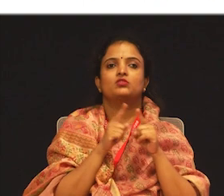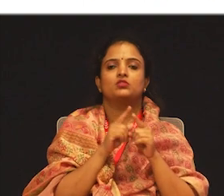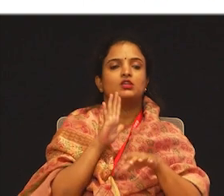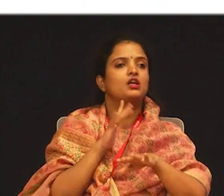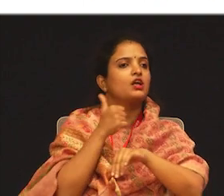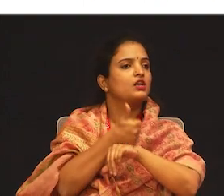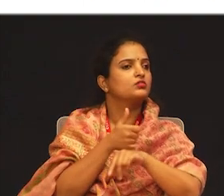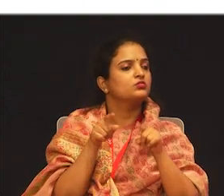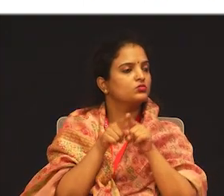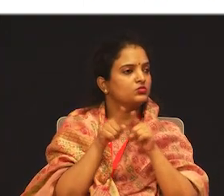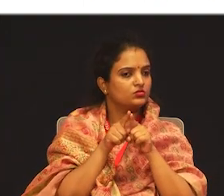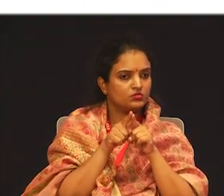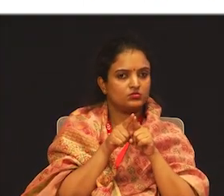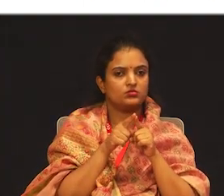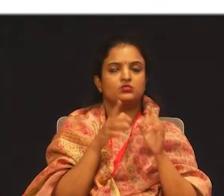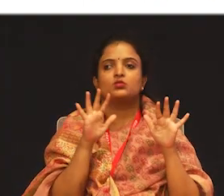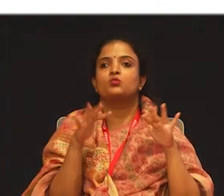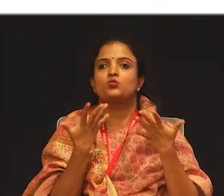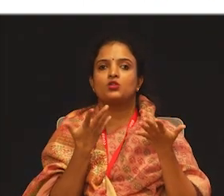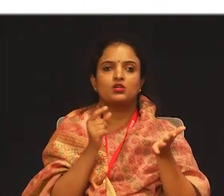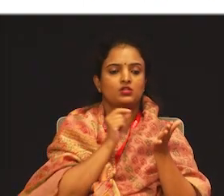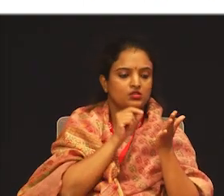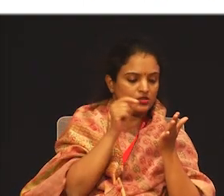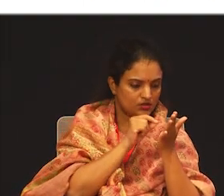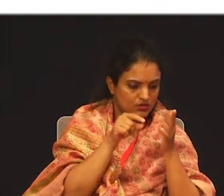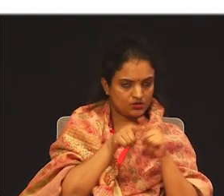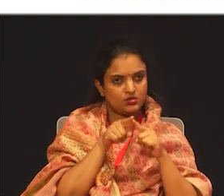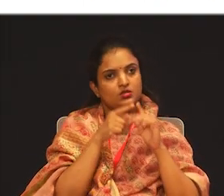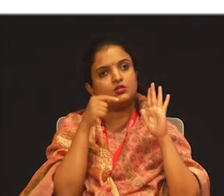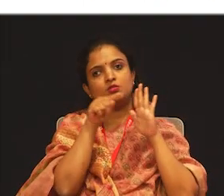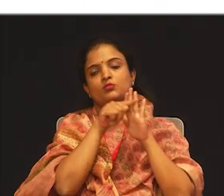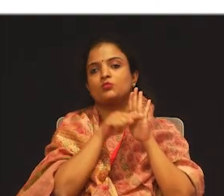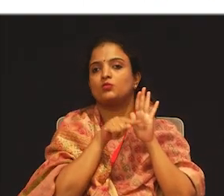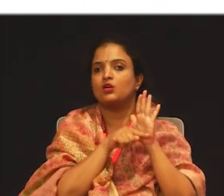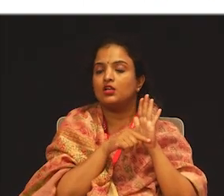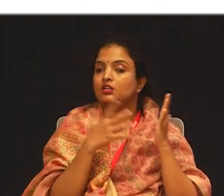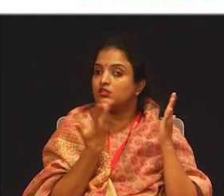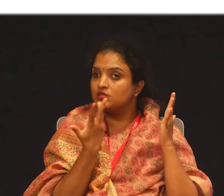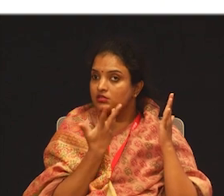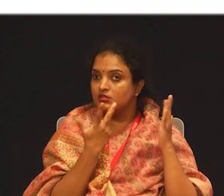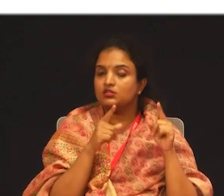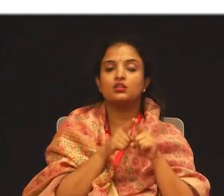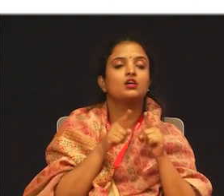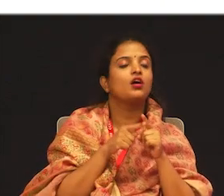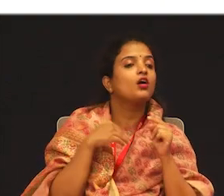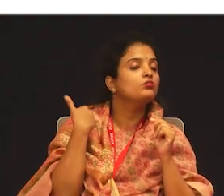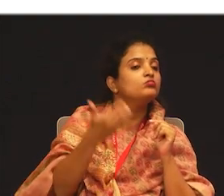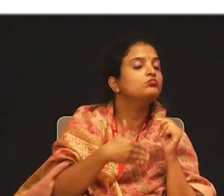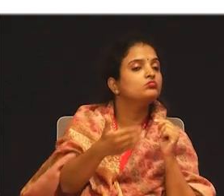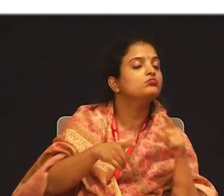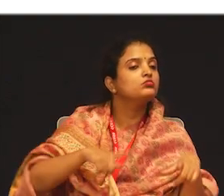connect between what is written in the policies and what we practice in day-to-day life.